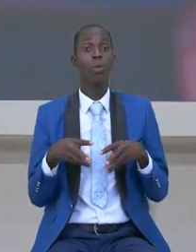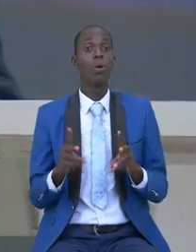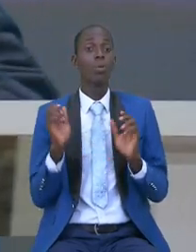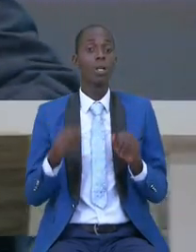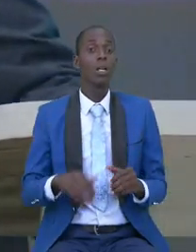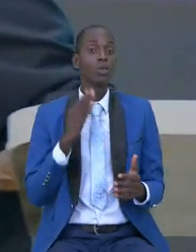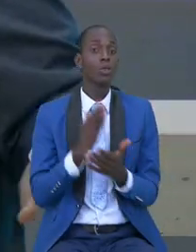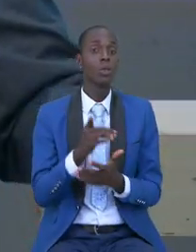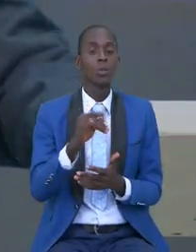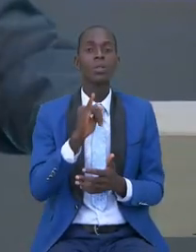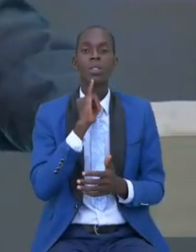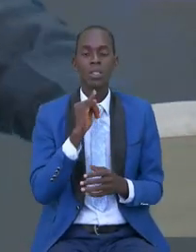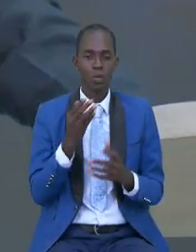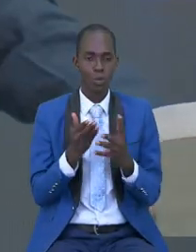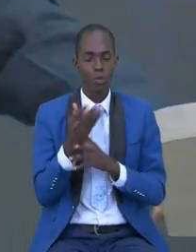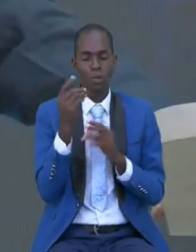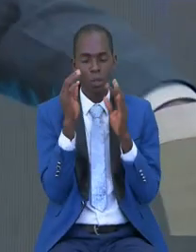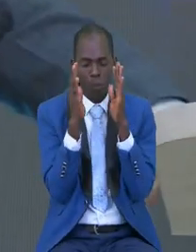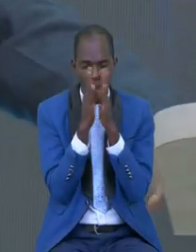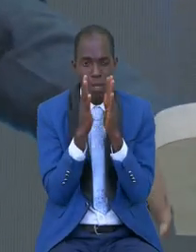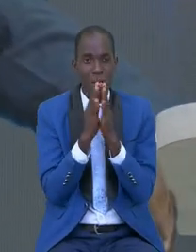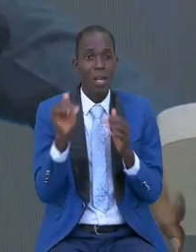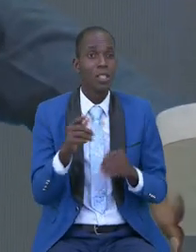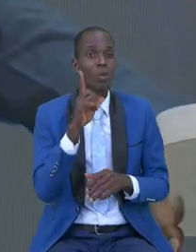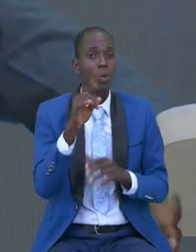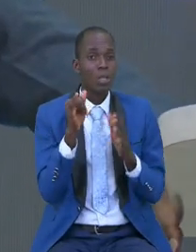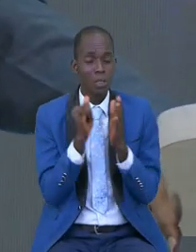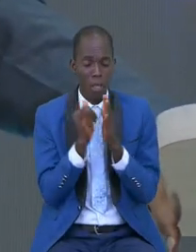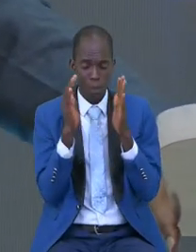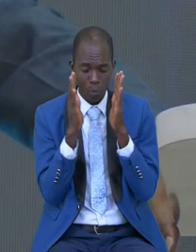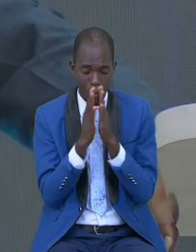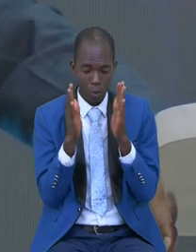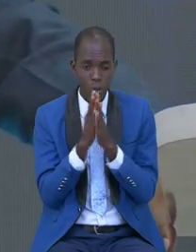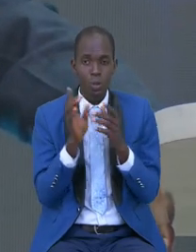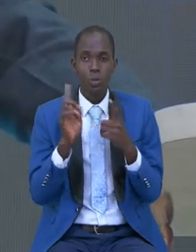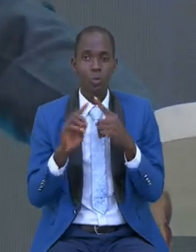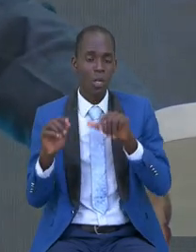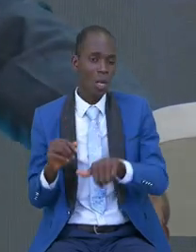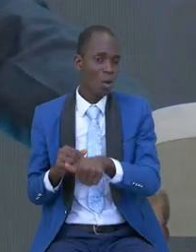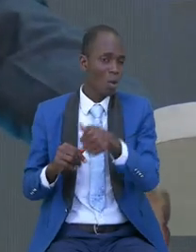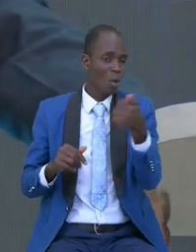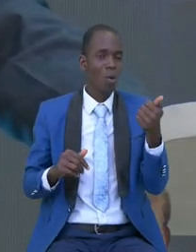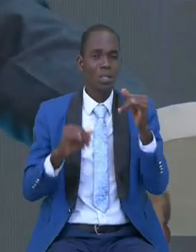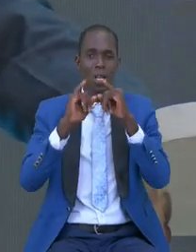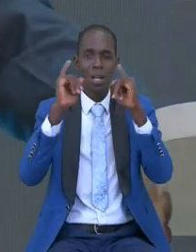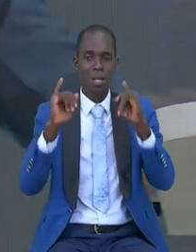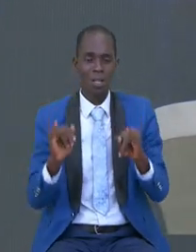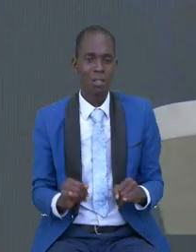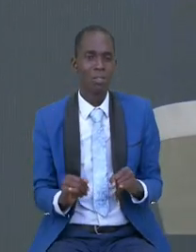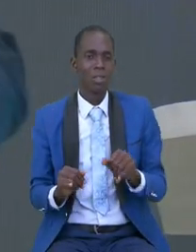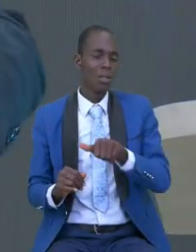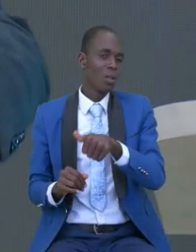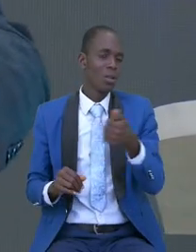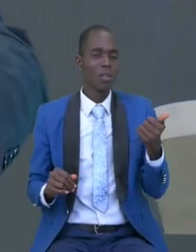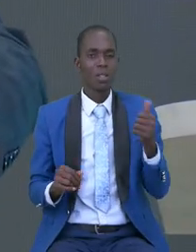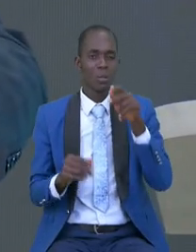on prayer. Anyone that prays to any God, any person,